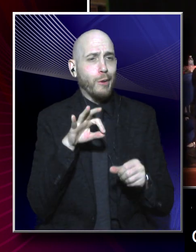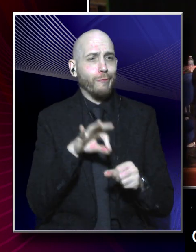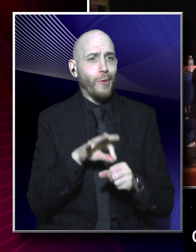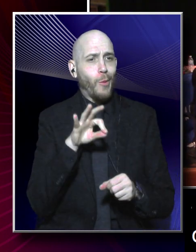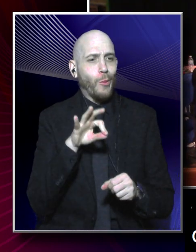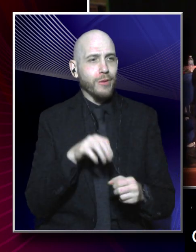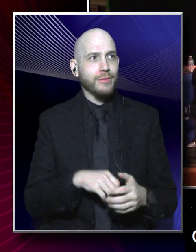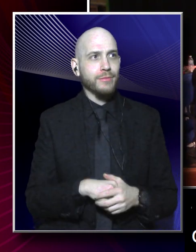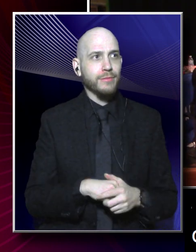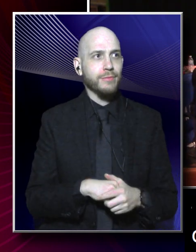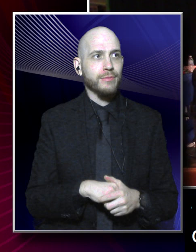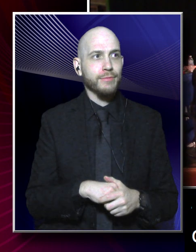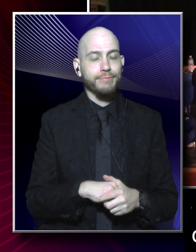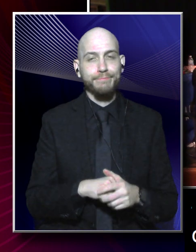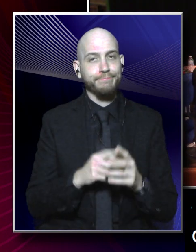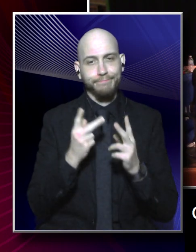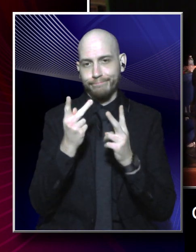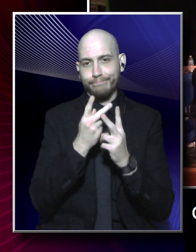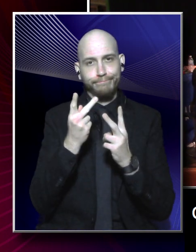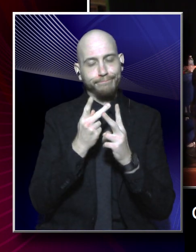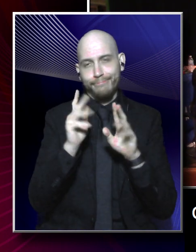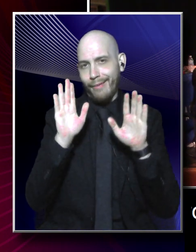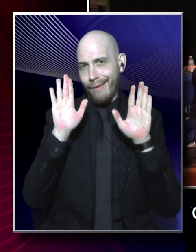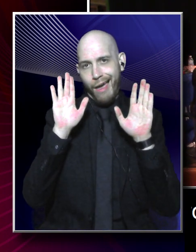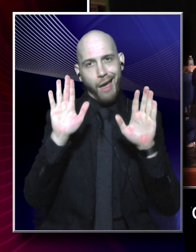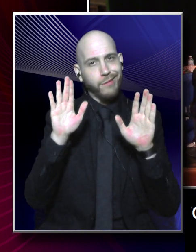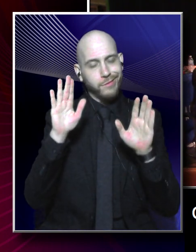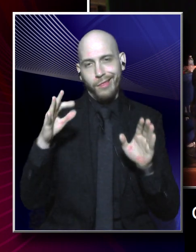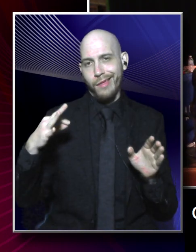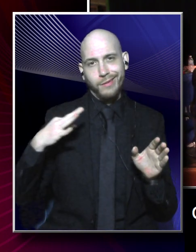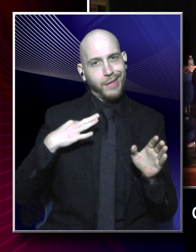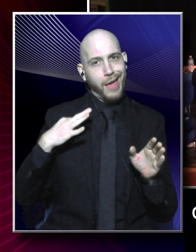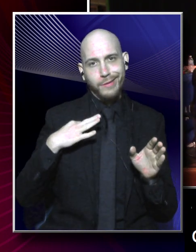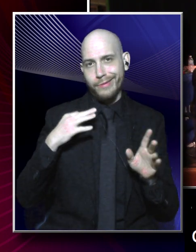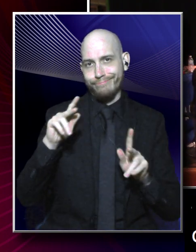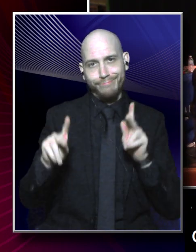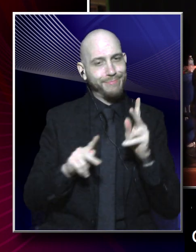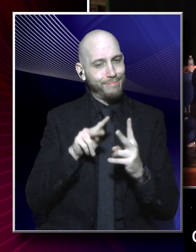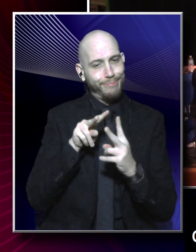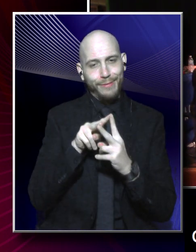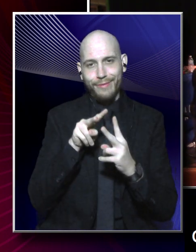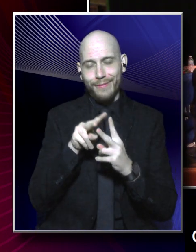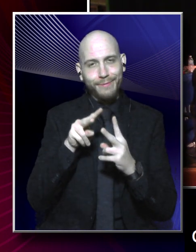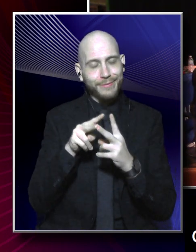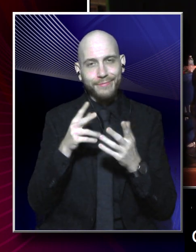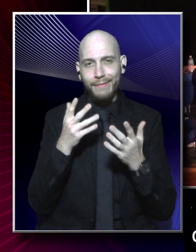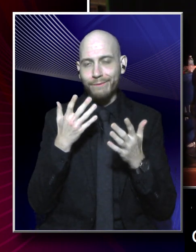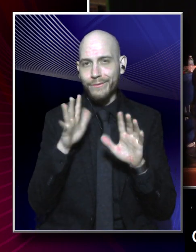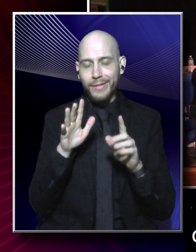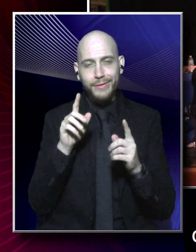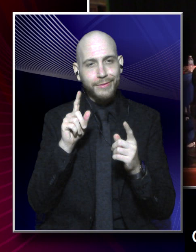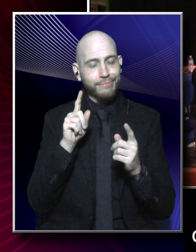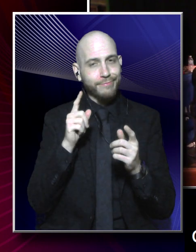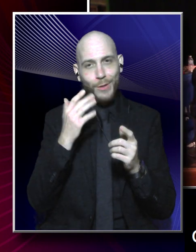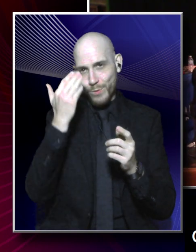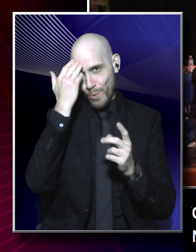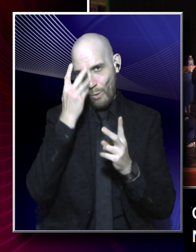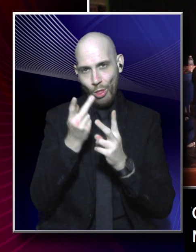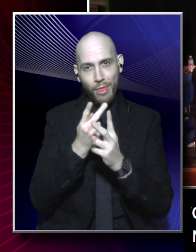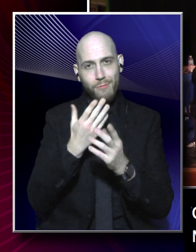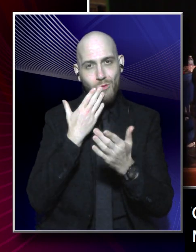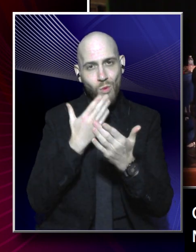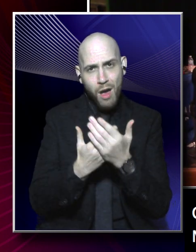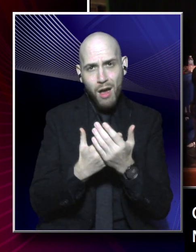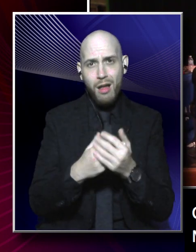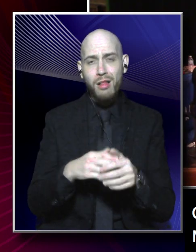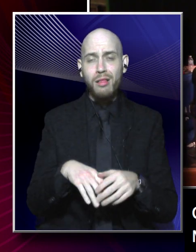vote. I think we have two excellent candidates. I know them both fairly well. I've had many discussions with Dean, and